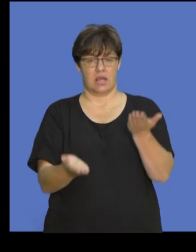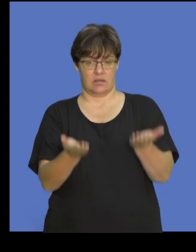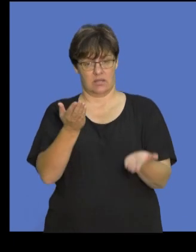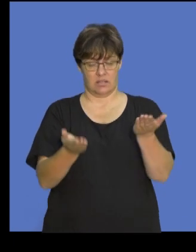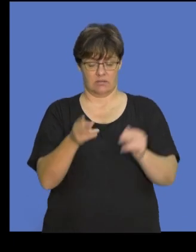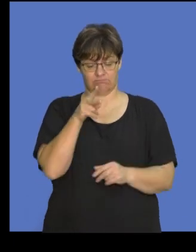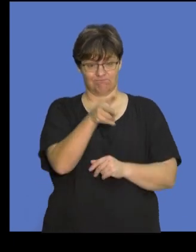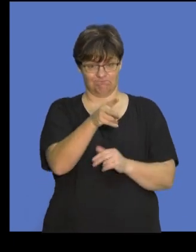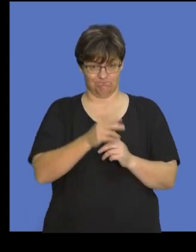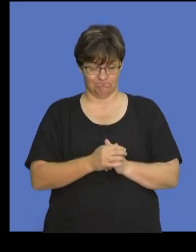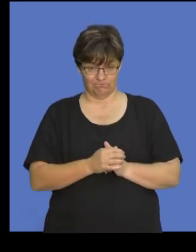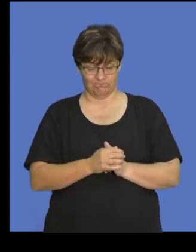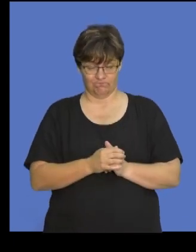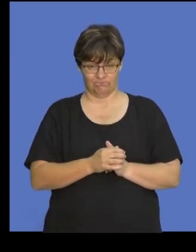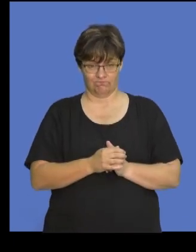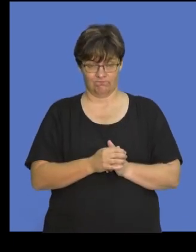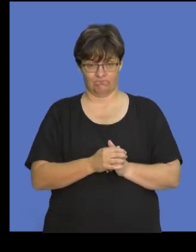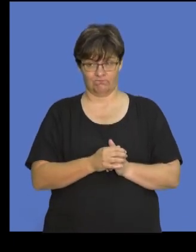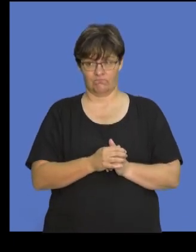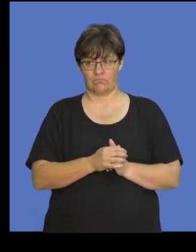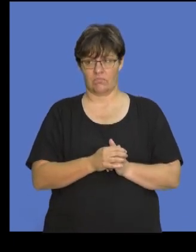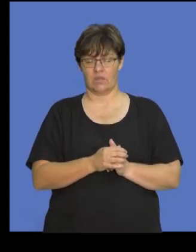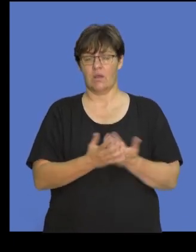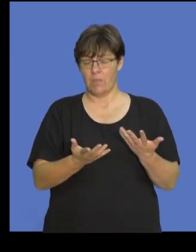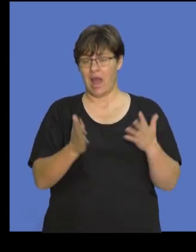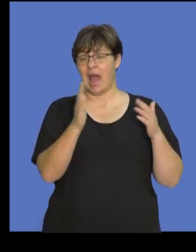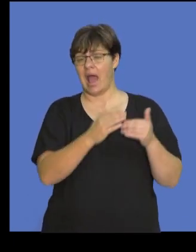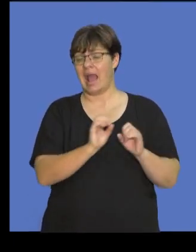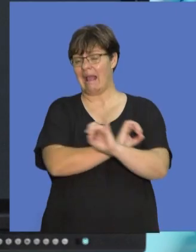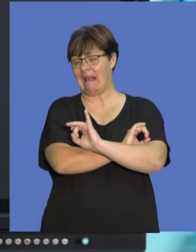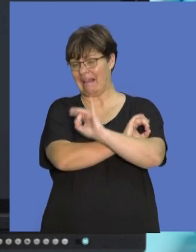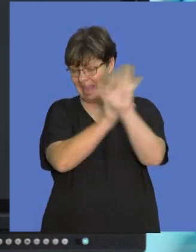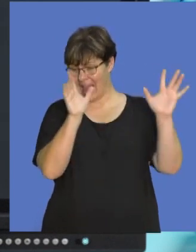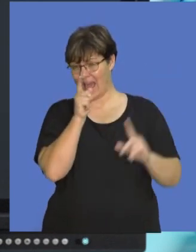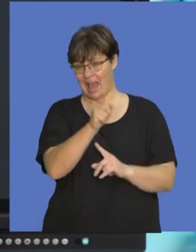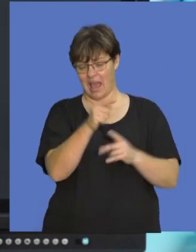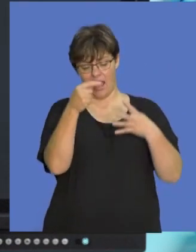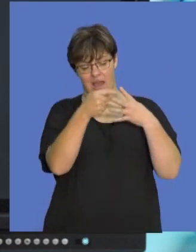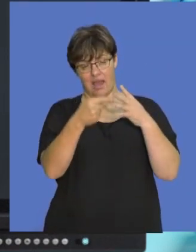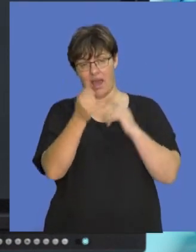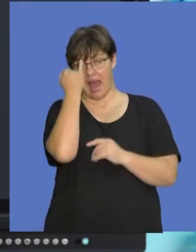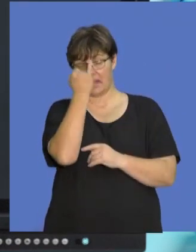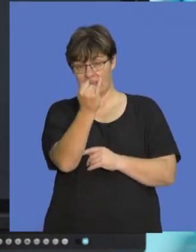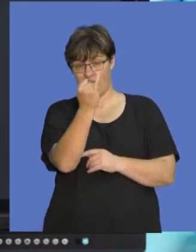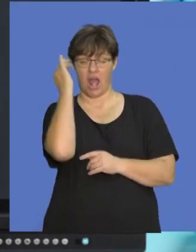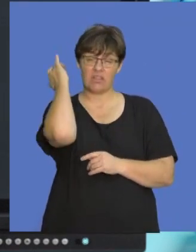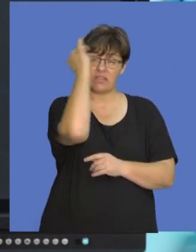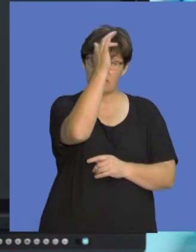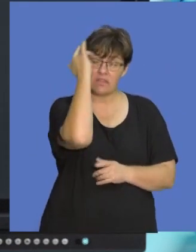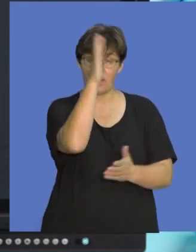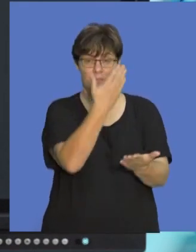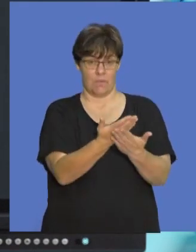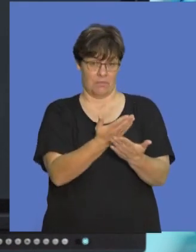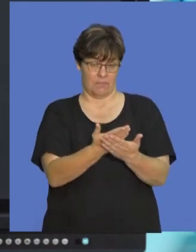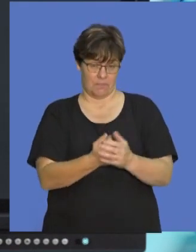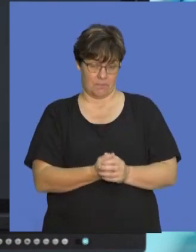even represent it as a ratio. So be very clear about this idea of theoretical